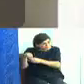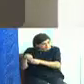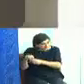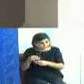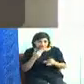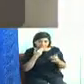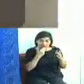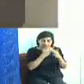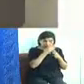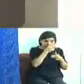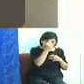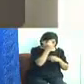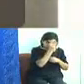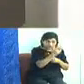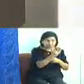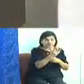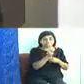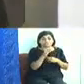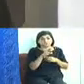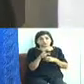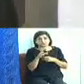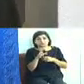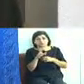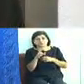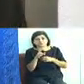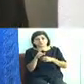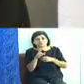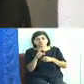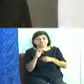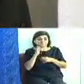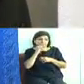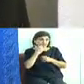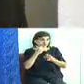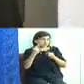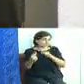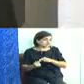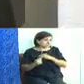good news, or will you sow discord and strife?